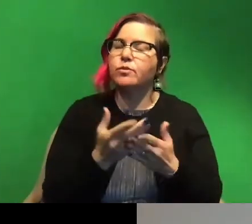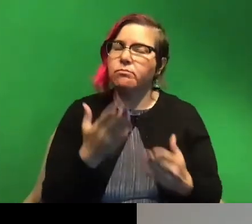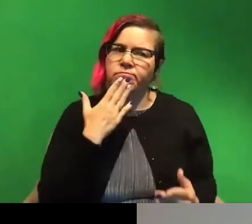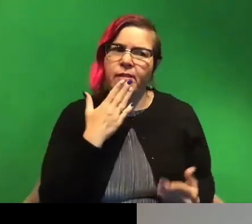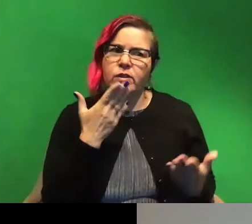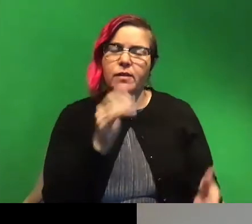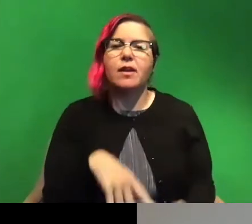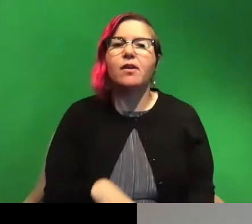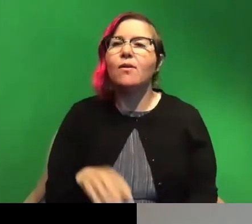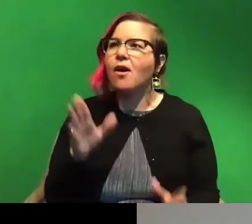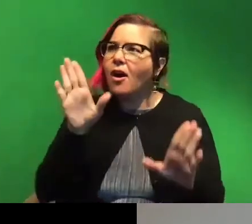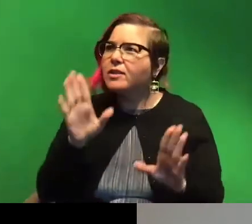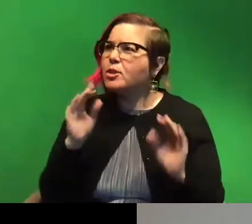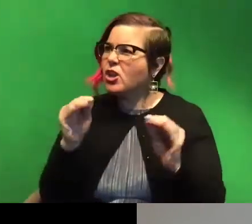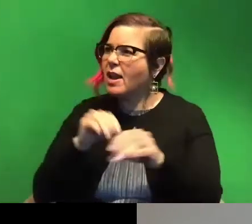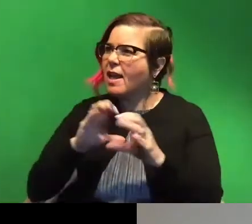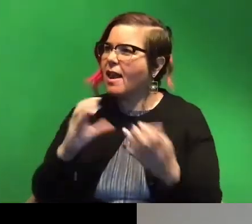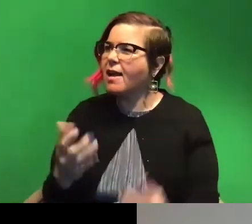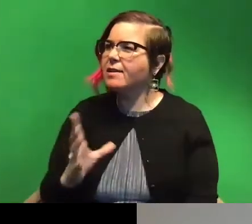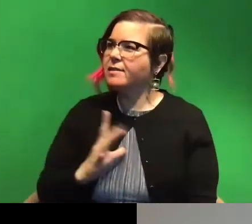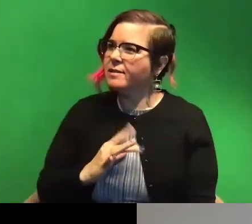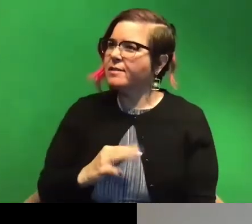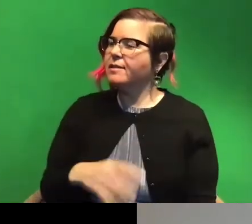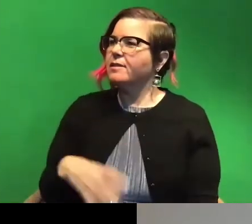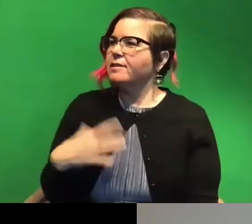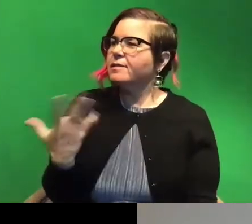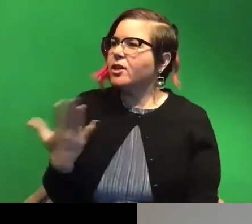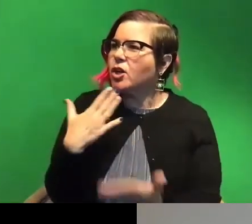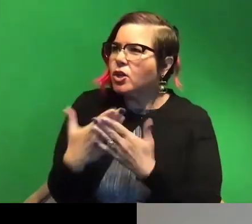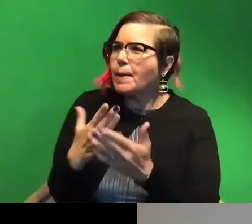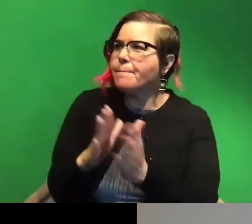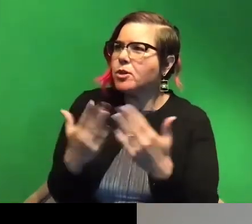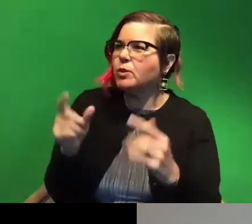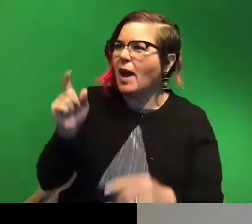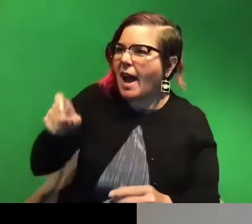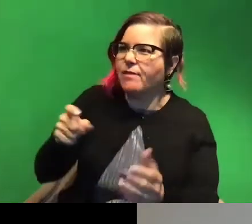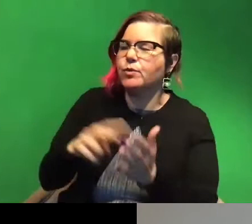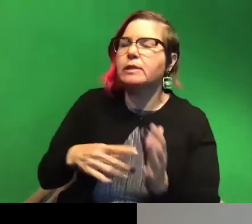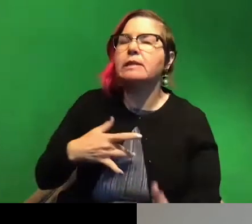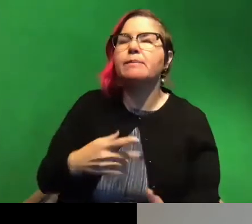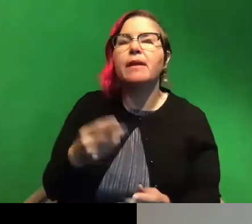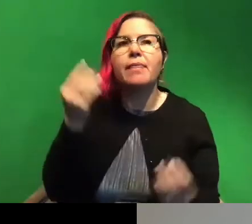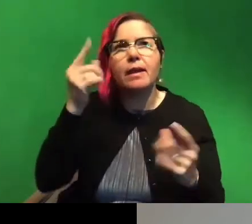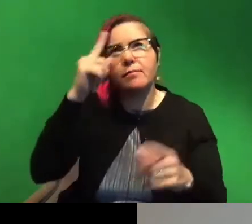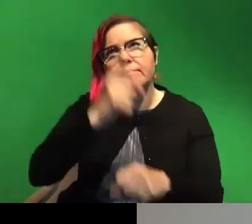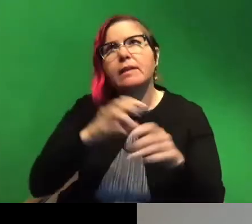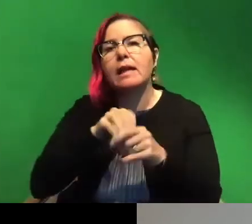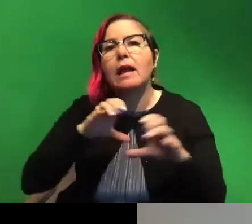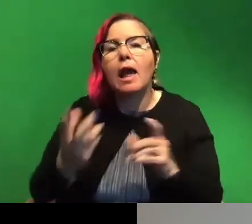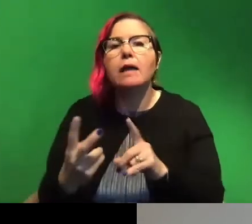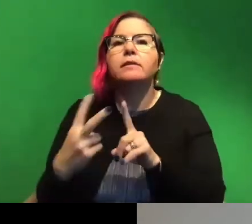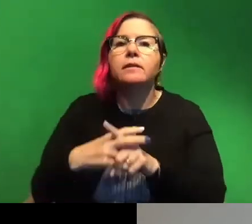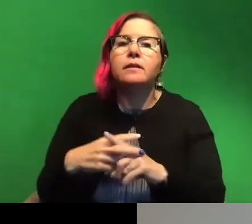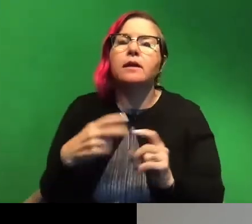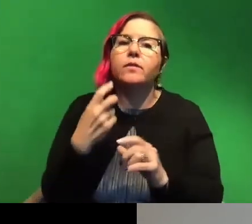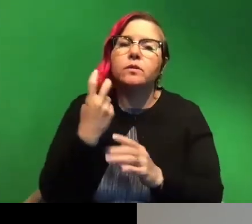That's awesome that it gets taught in a class. What a like good book to have to read. Like normally I think of when I'm in class, I'm digging into these